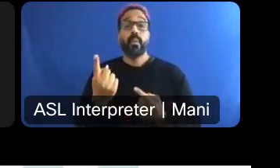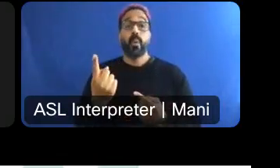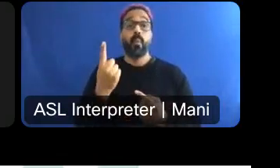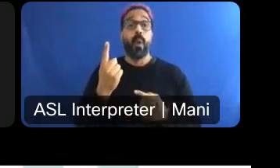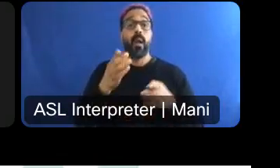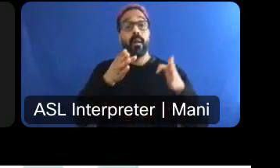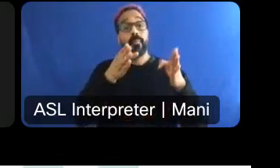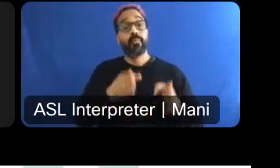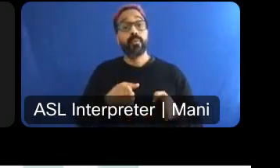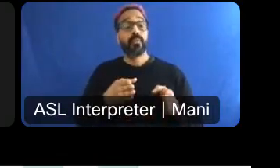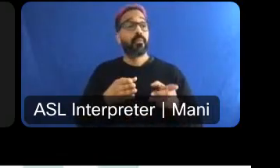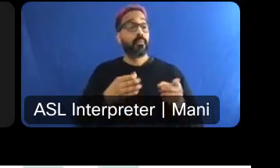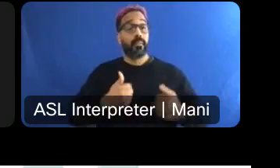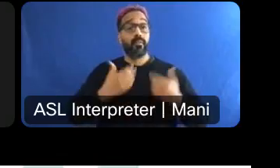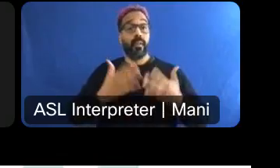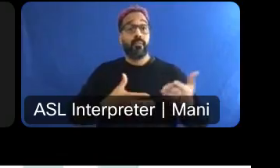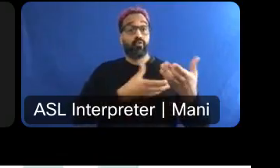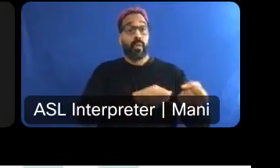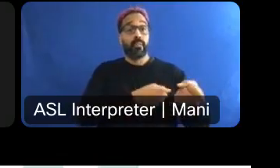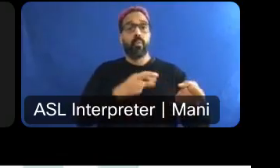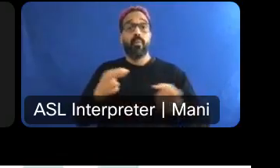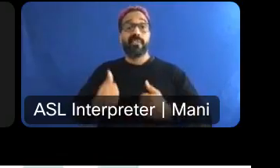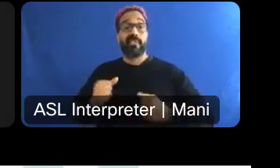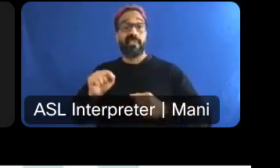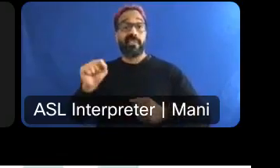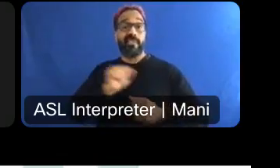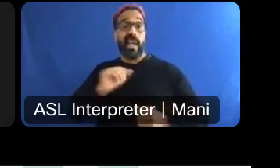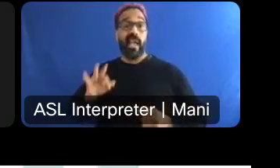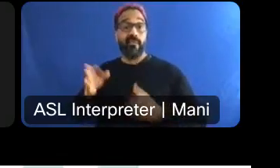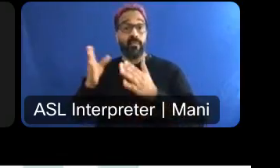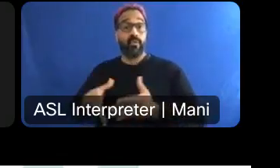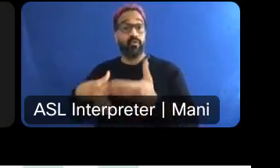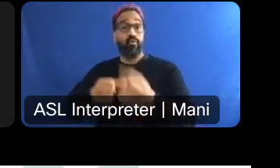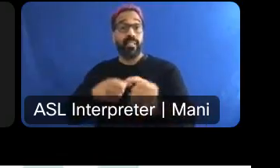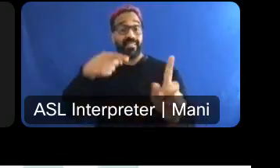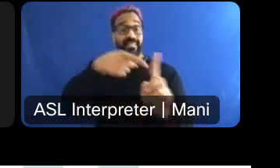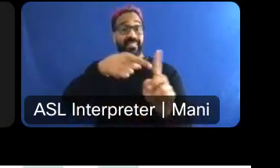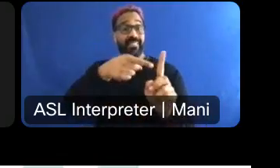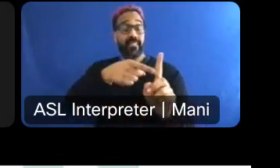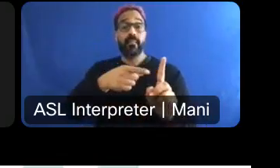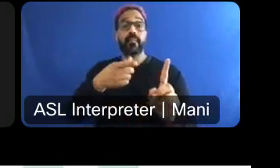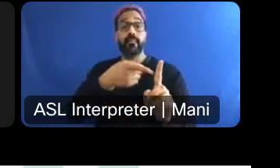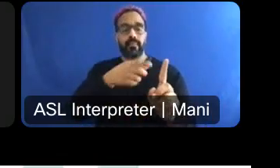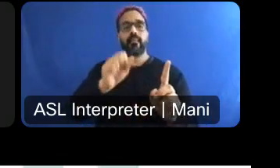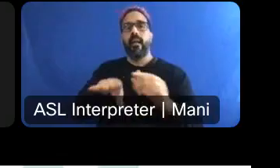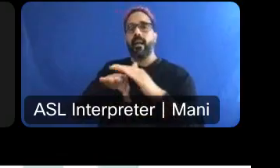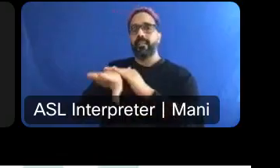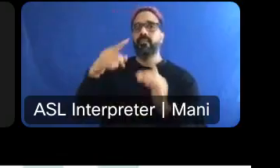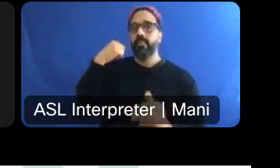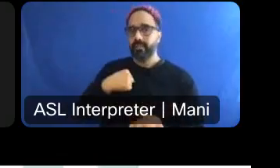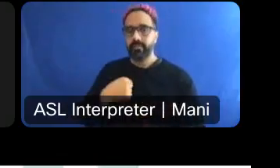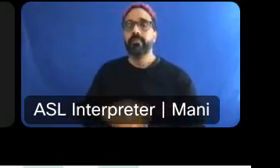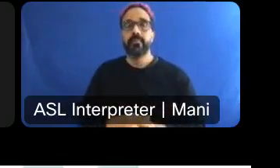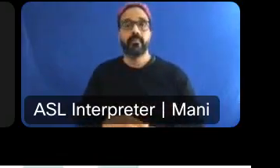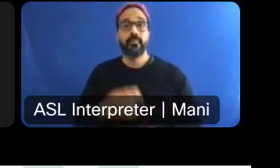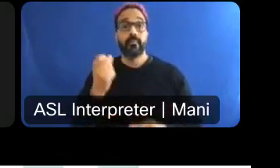staff person trusts to access these files when the need arises. And if no one is identified to access a